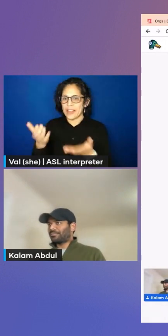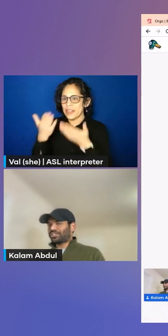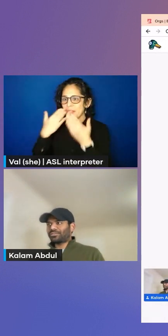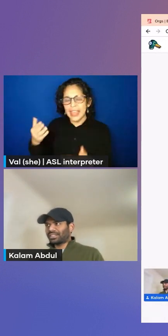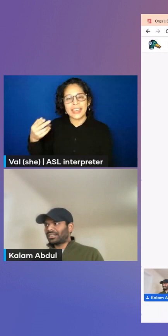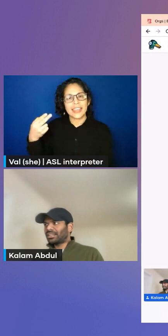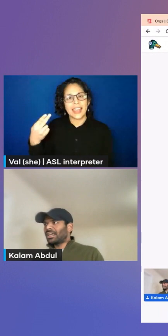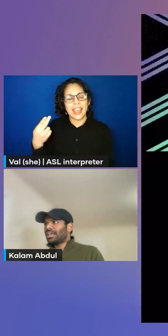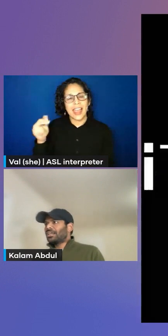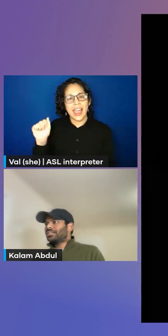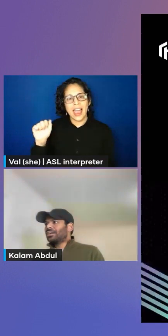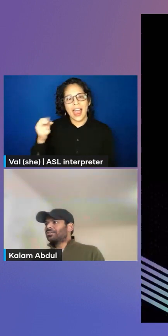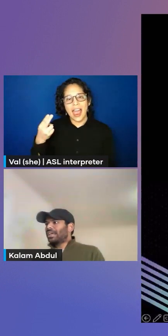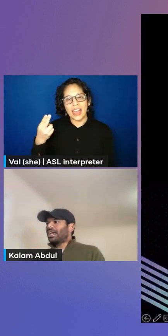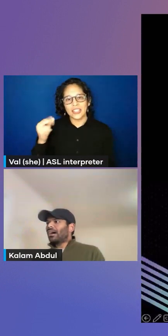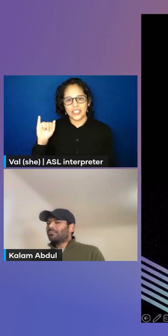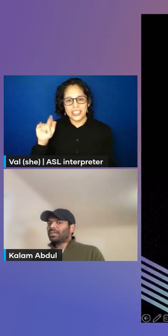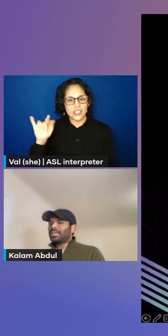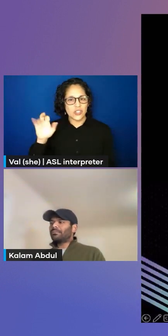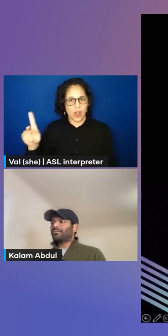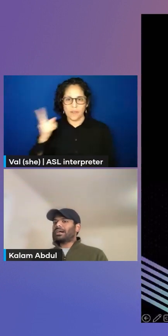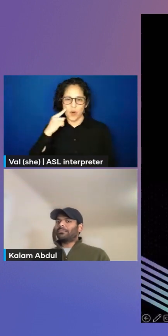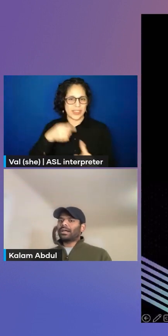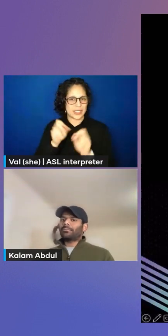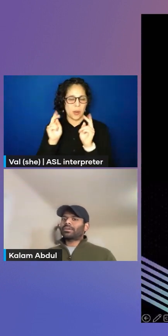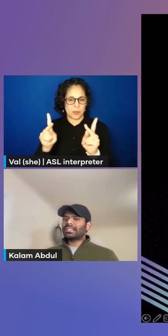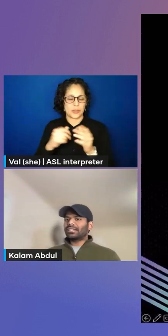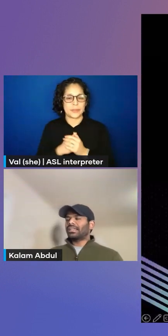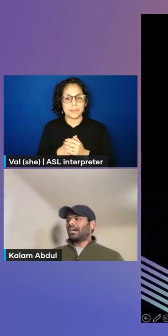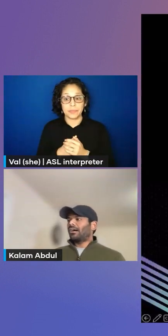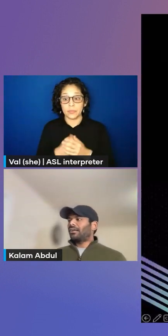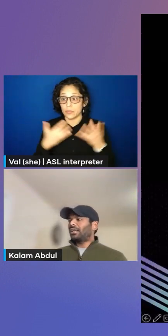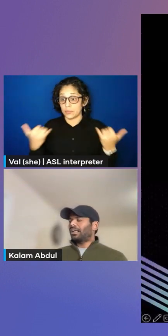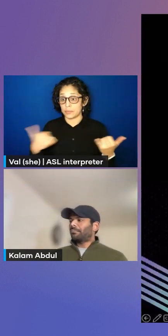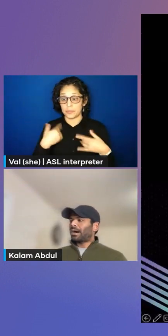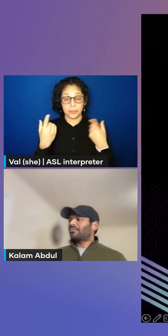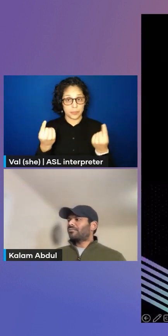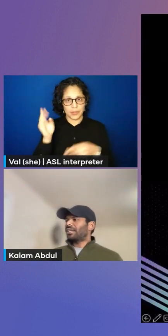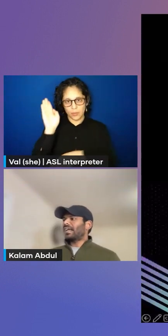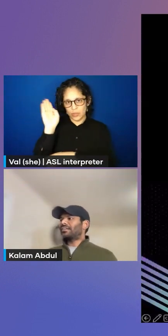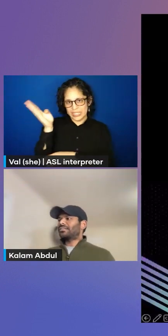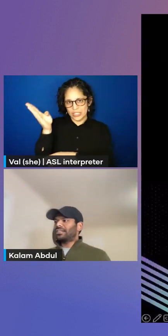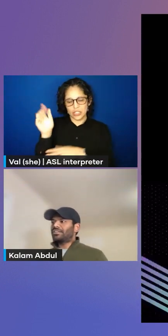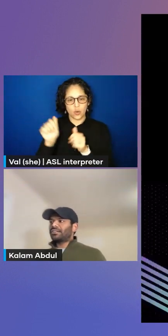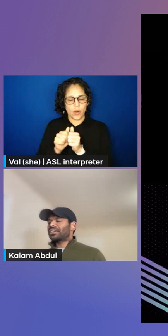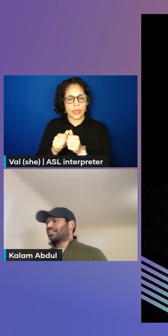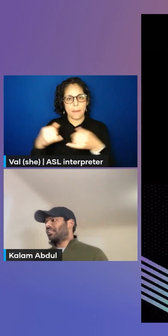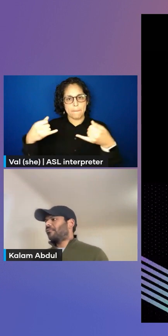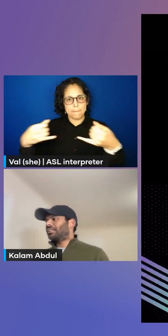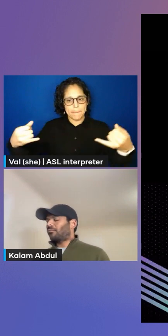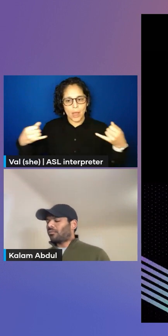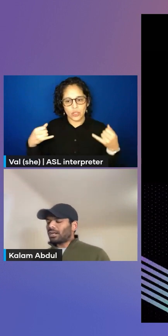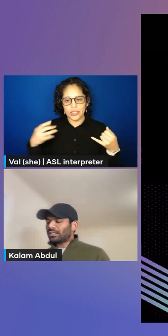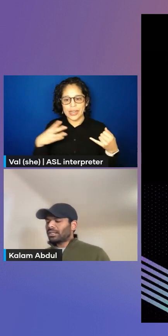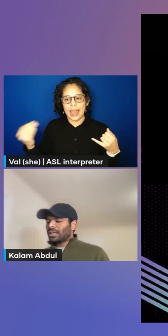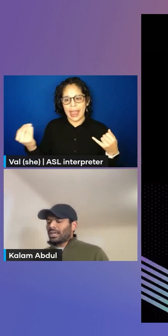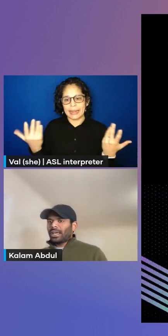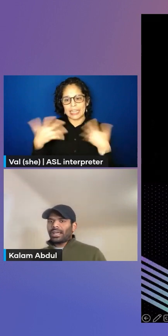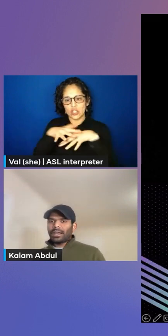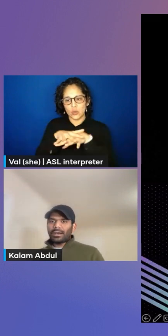this opportunity. So today I'll be presenting on the boundary and its integration with the